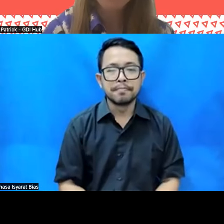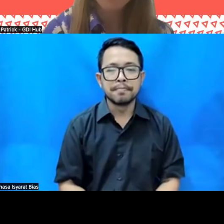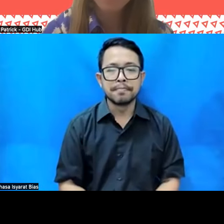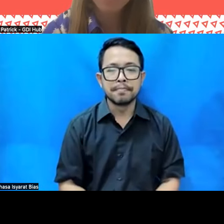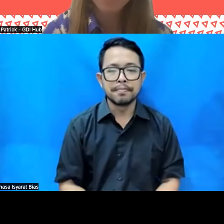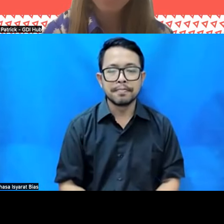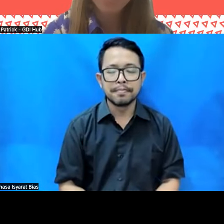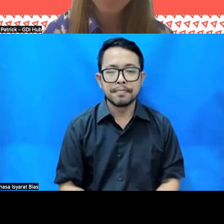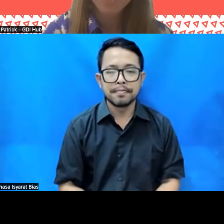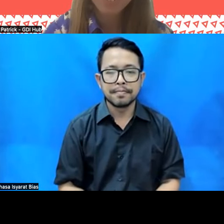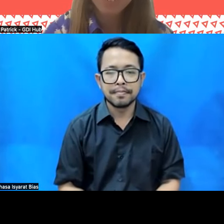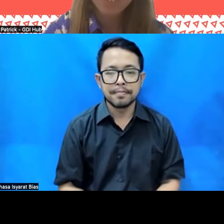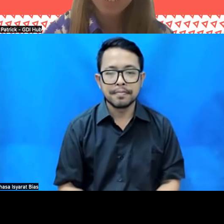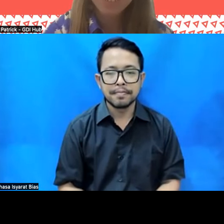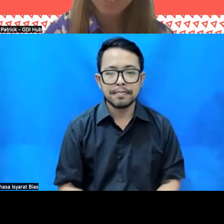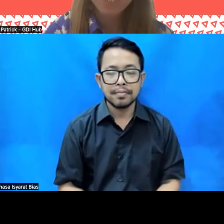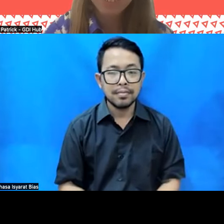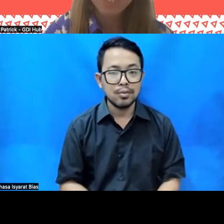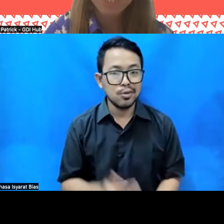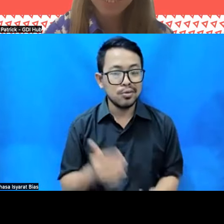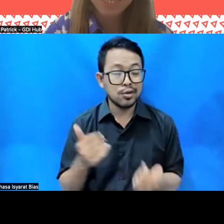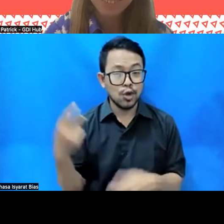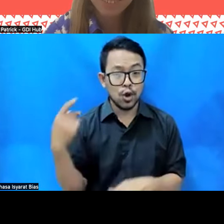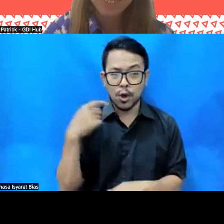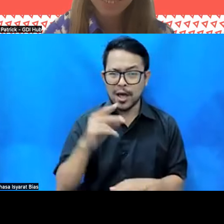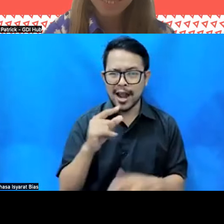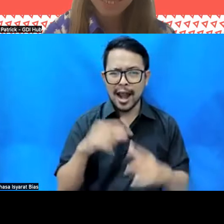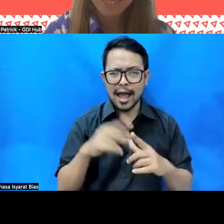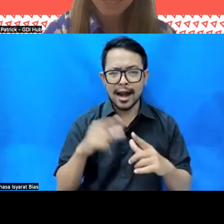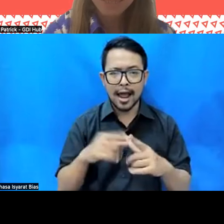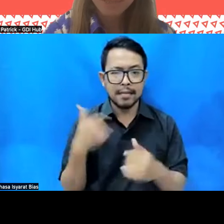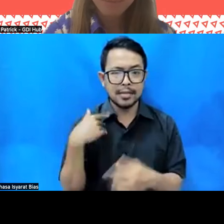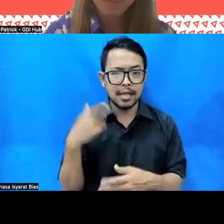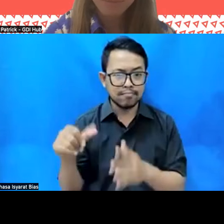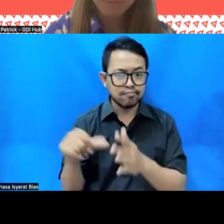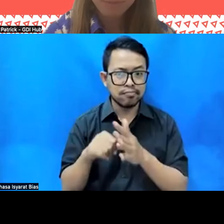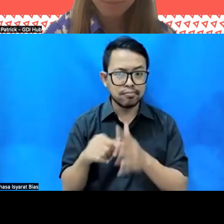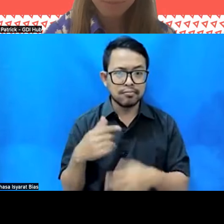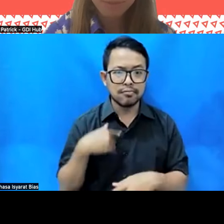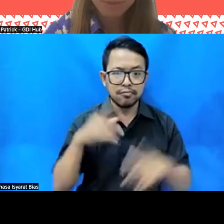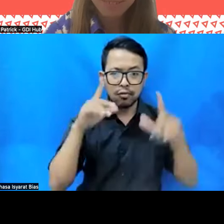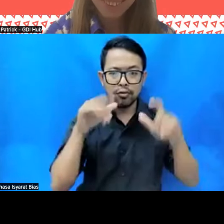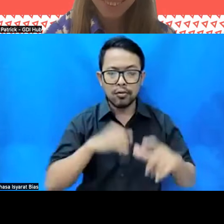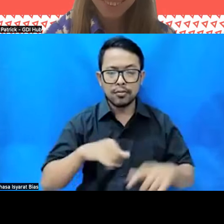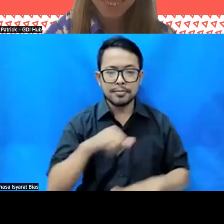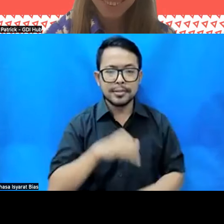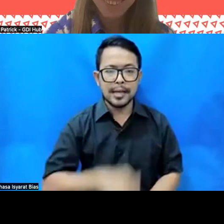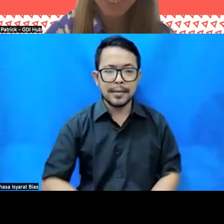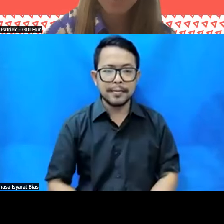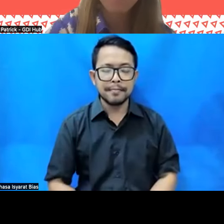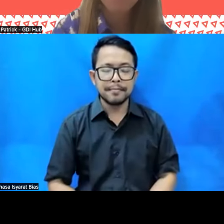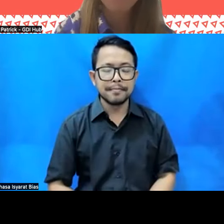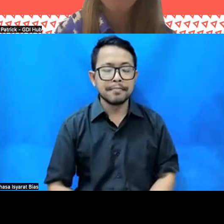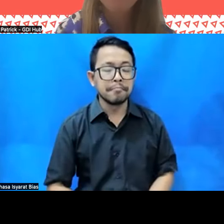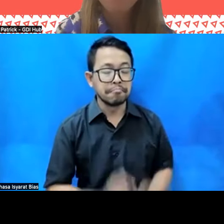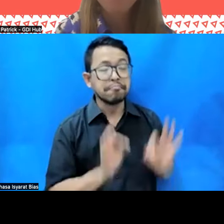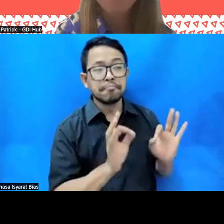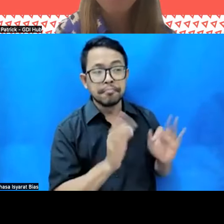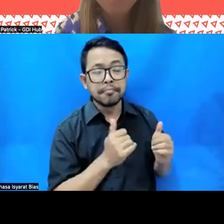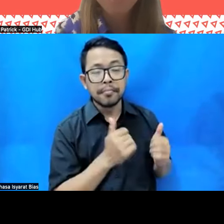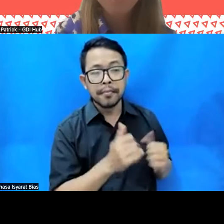to mark the session. So Rara, could you give the cue when you're taking the